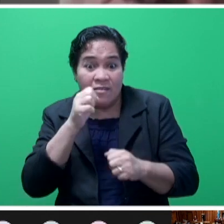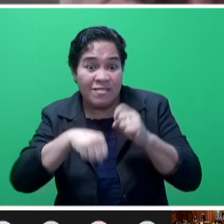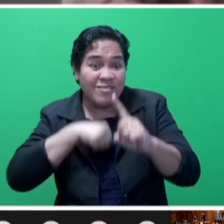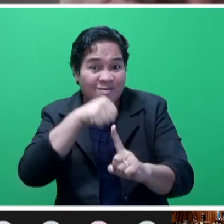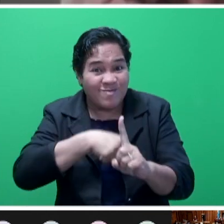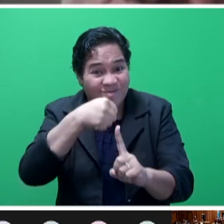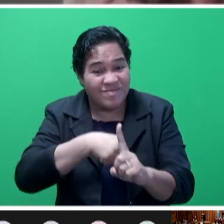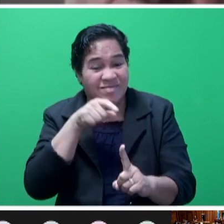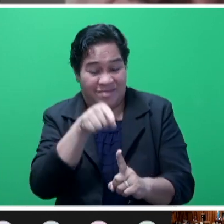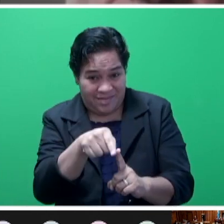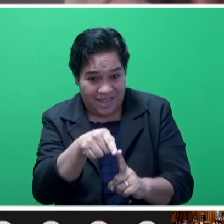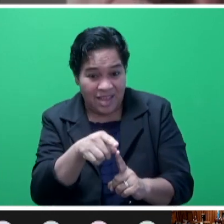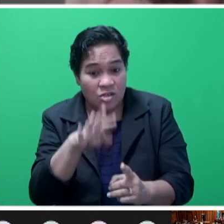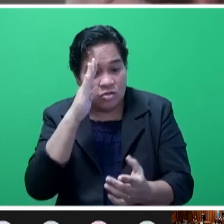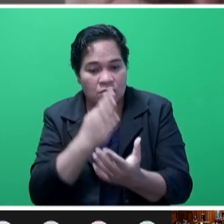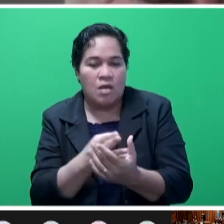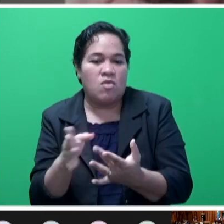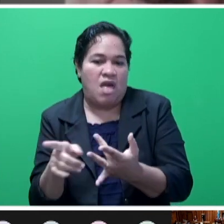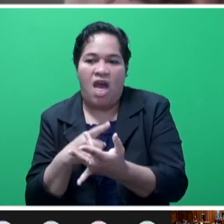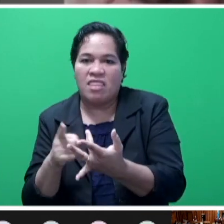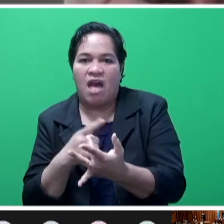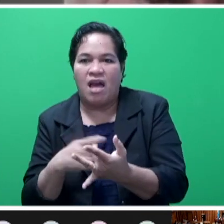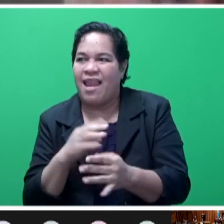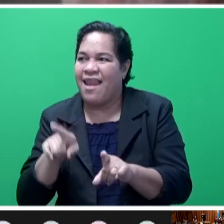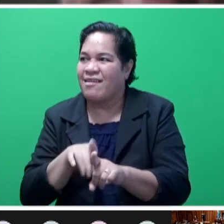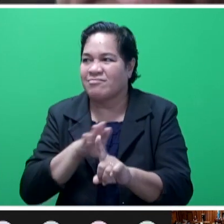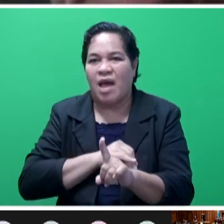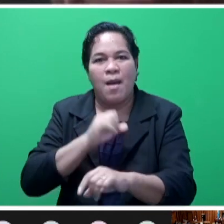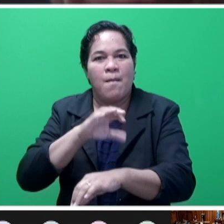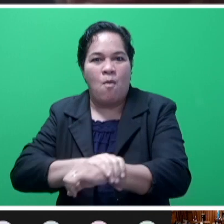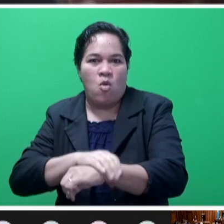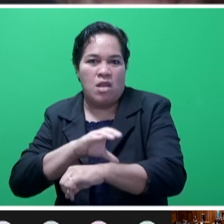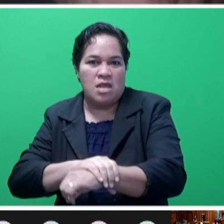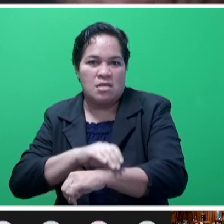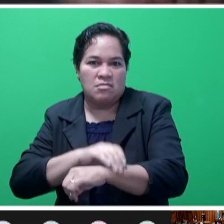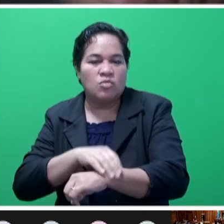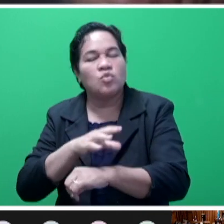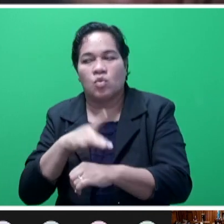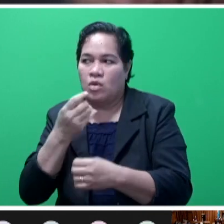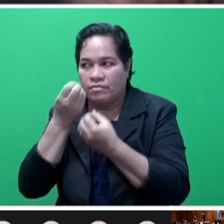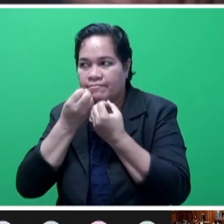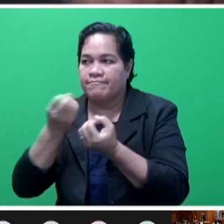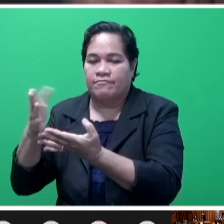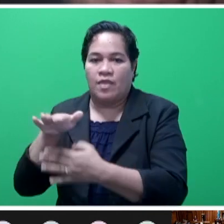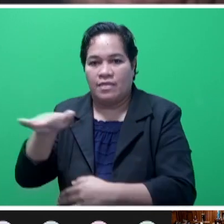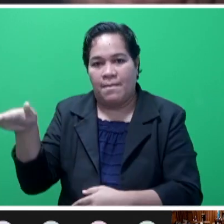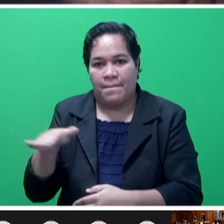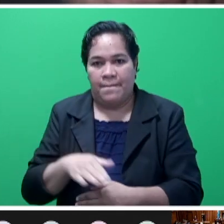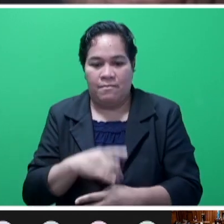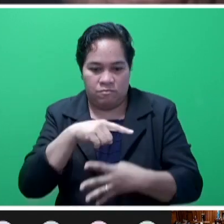harassment, then the other responsible authorities are involved, such as the Fiji Police Force. But at all times,